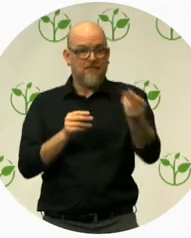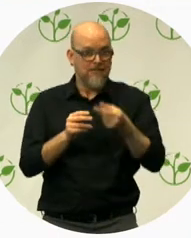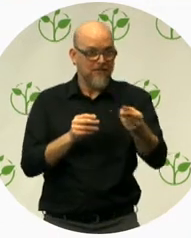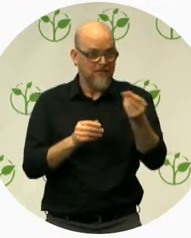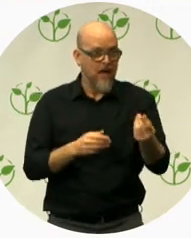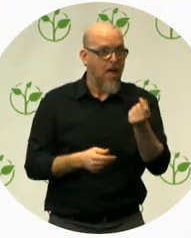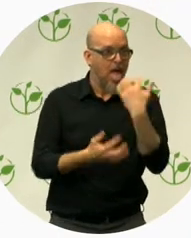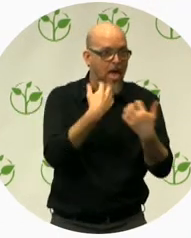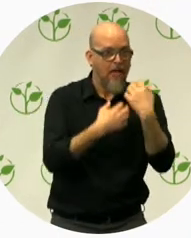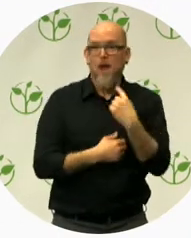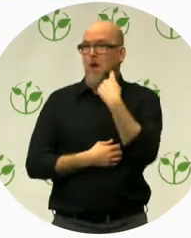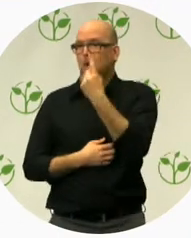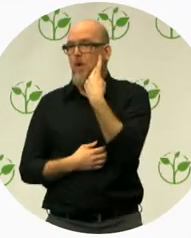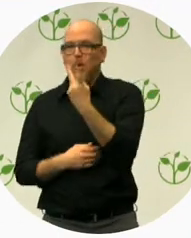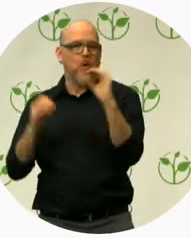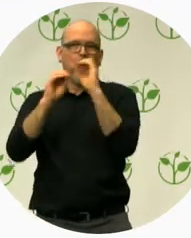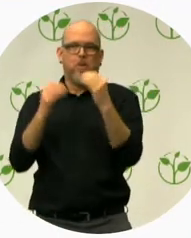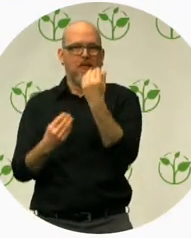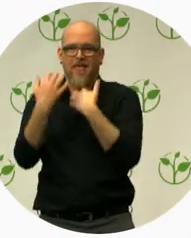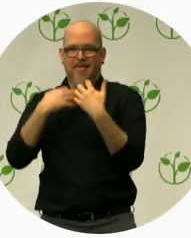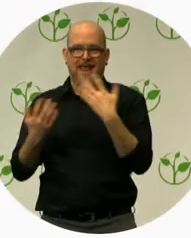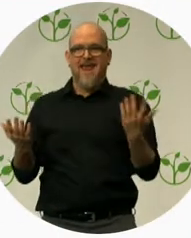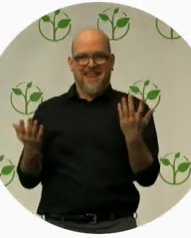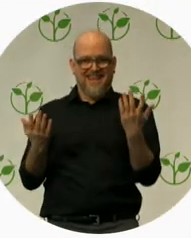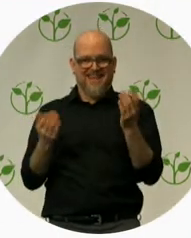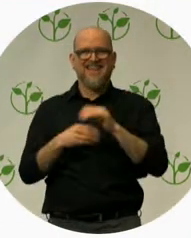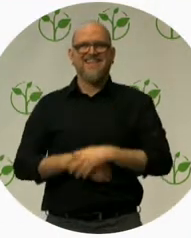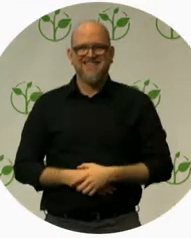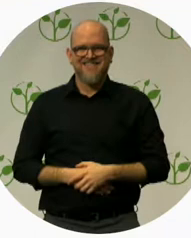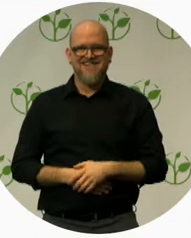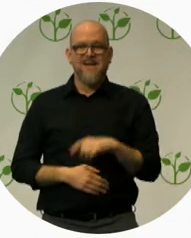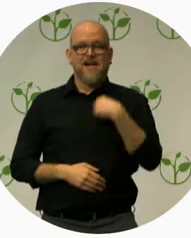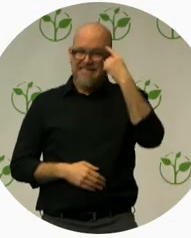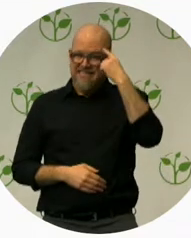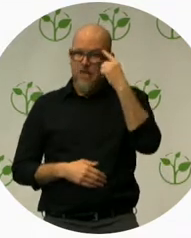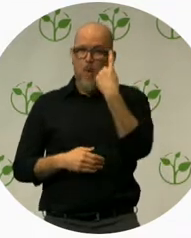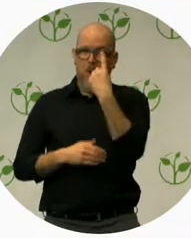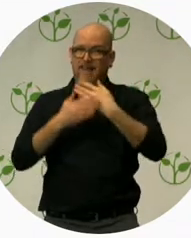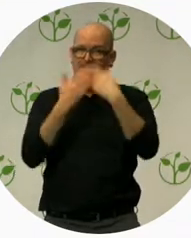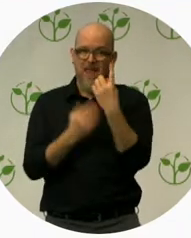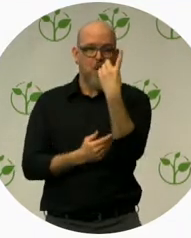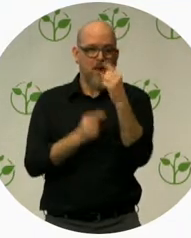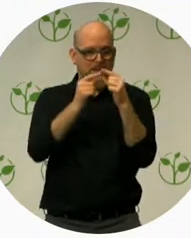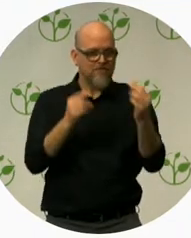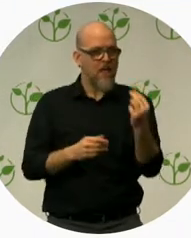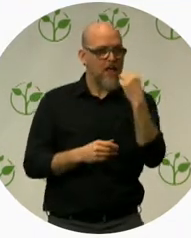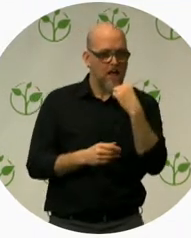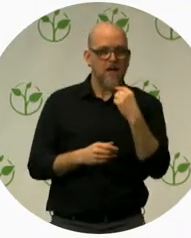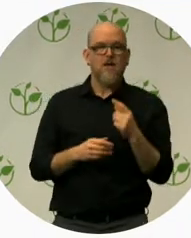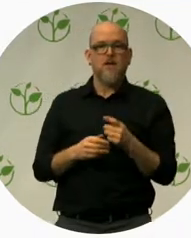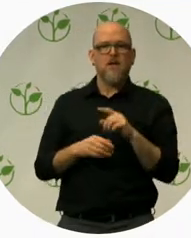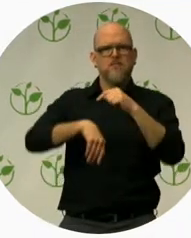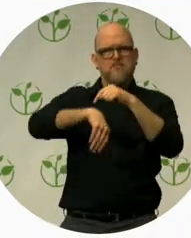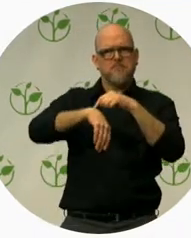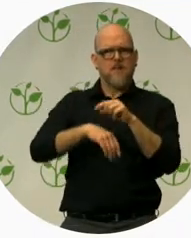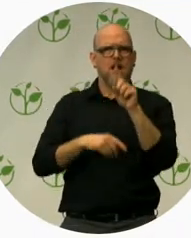to remember 1 voucher a day, and after 11:30, that's 11:30, you can pick up your sandwiches in